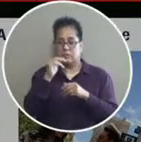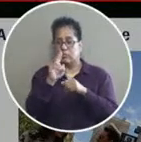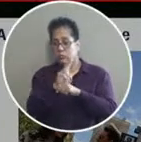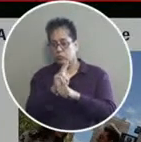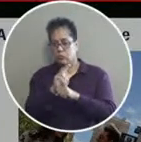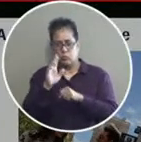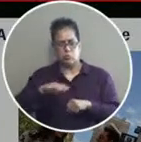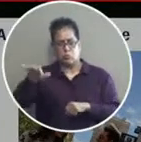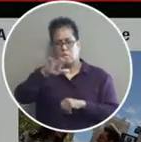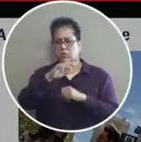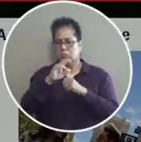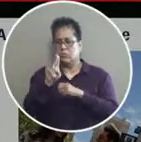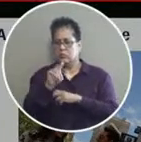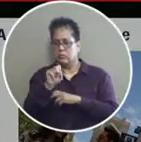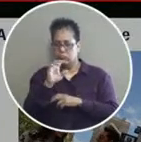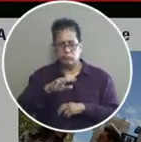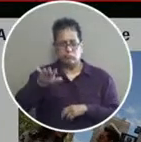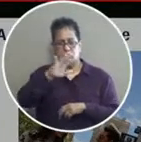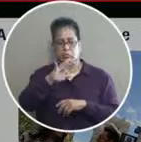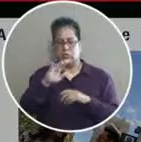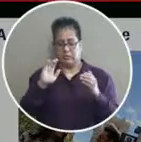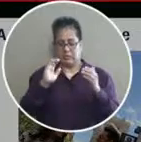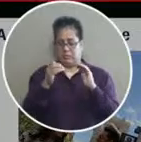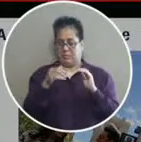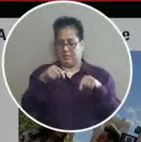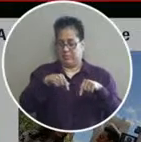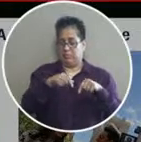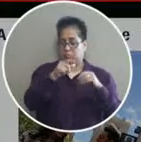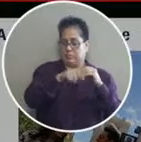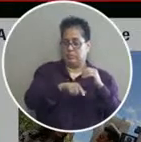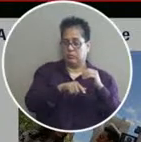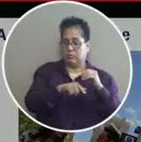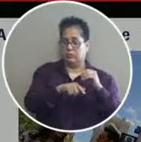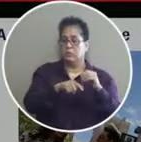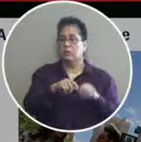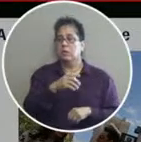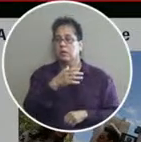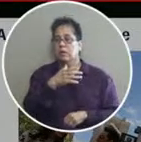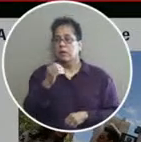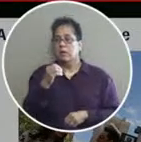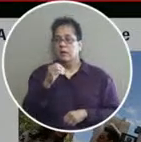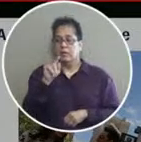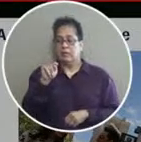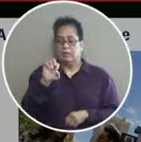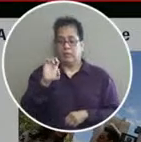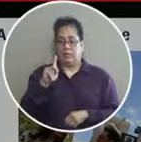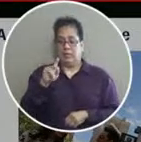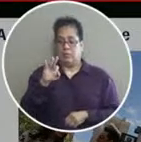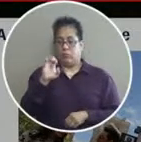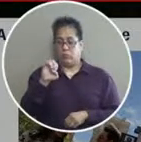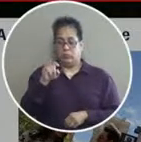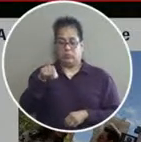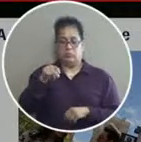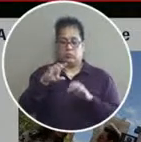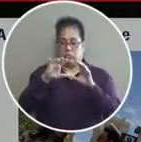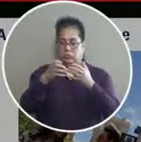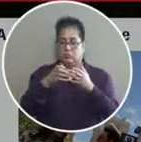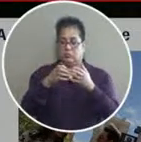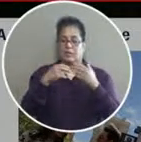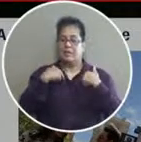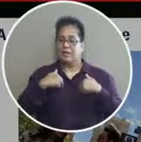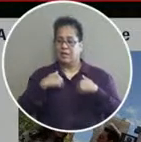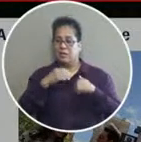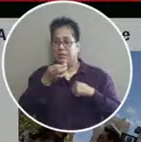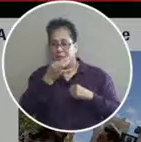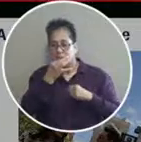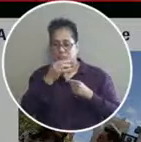country compared with the situation here on the ground in El Paso. The task force should be comprised of health